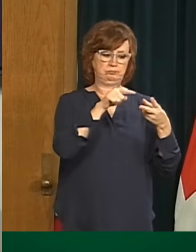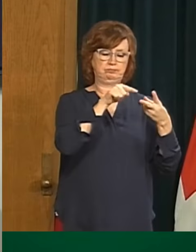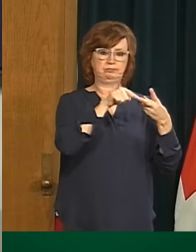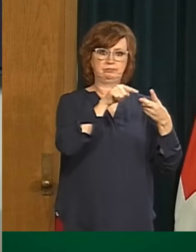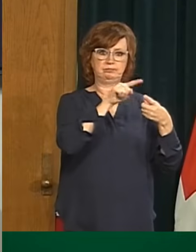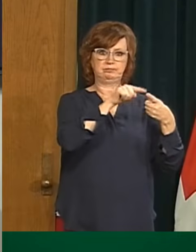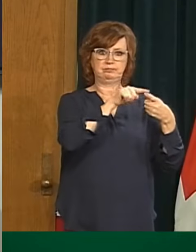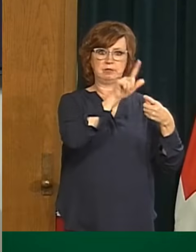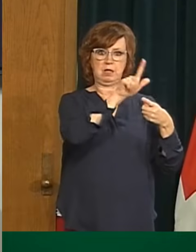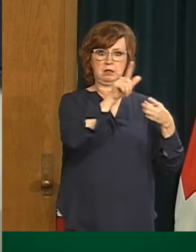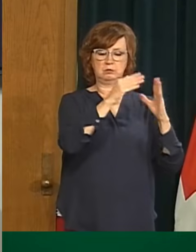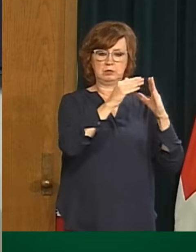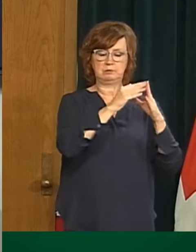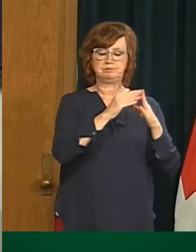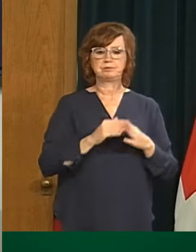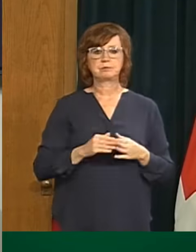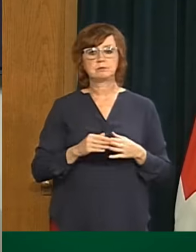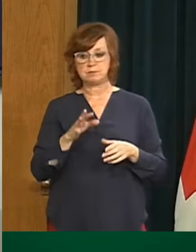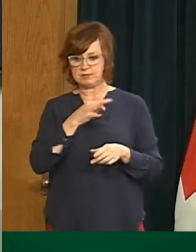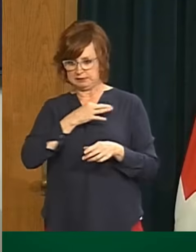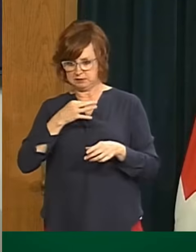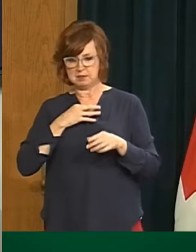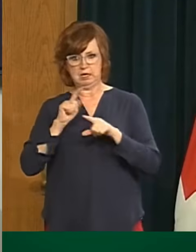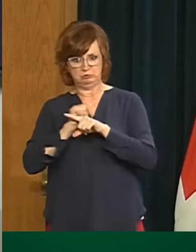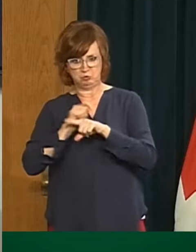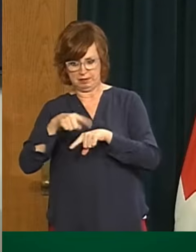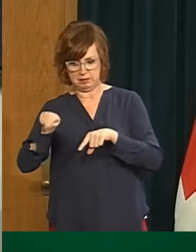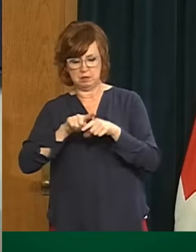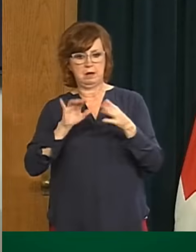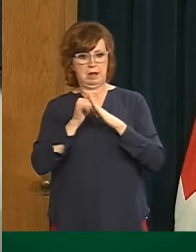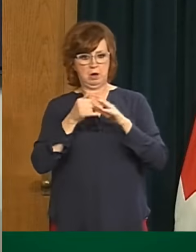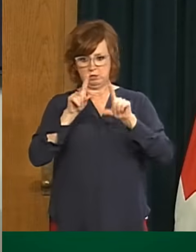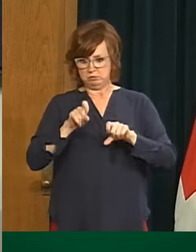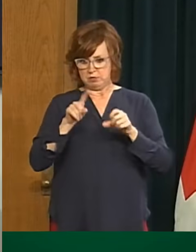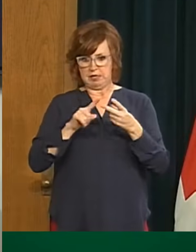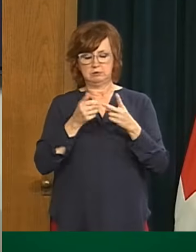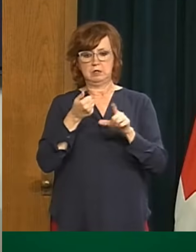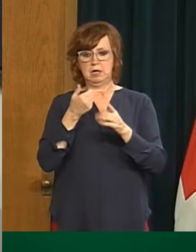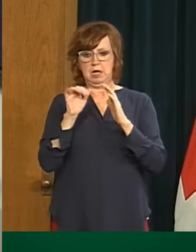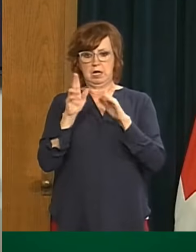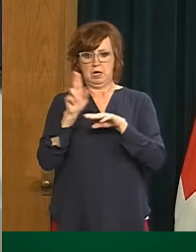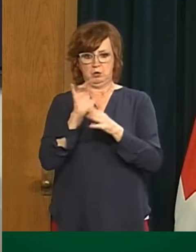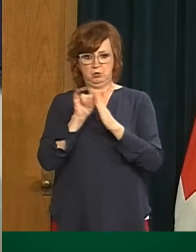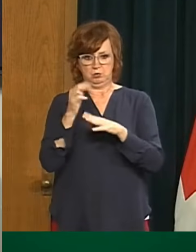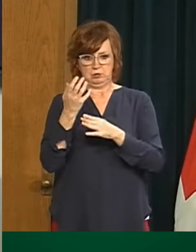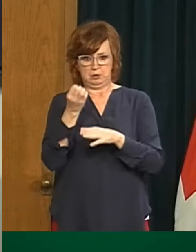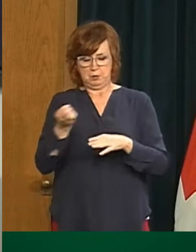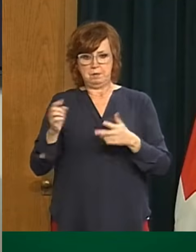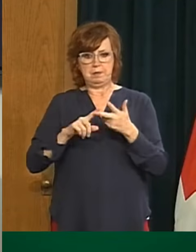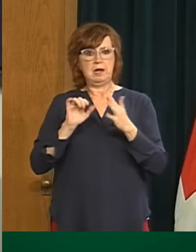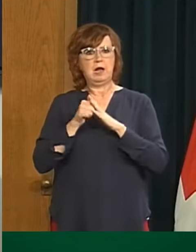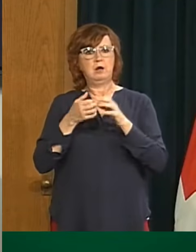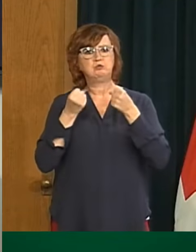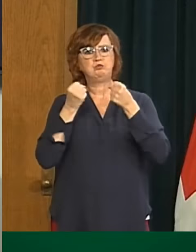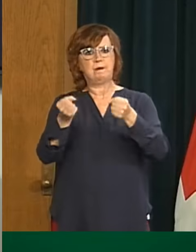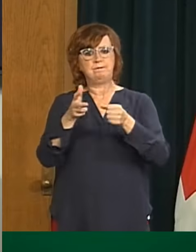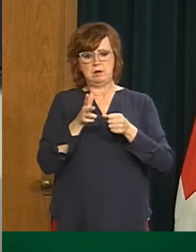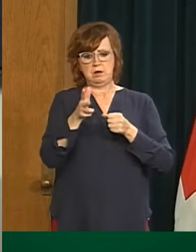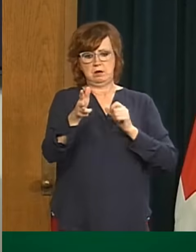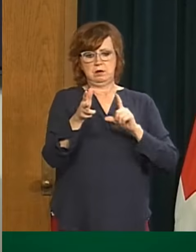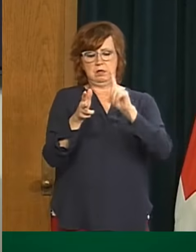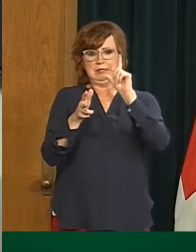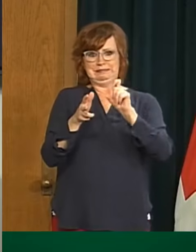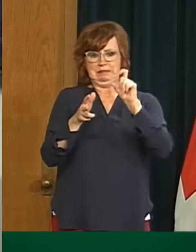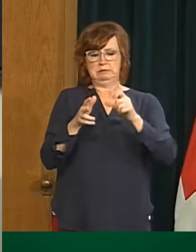support increased testing, enhanced contact tracing, drive-through testing, home monitoring, and environmental and security services. The